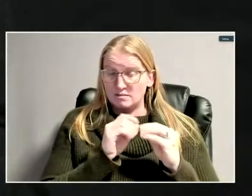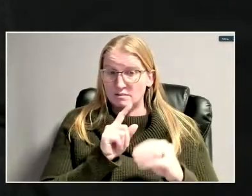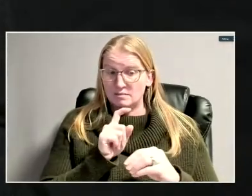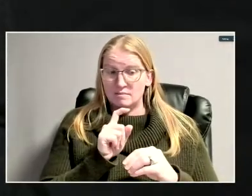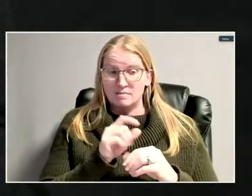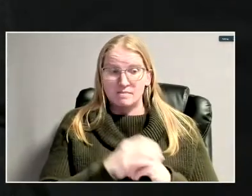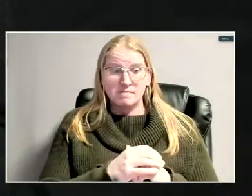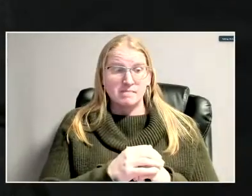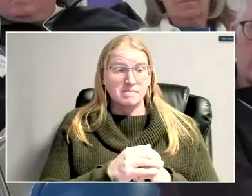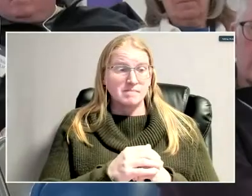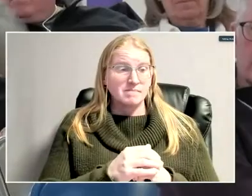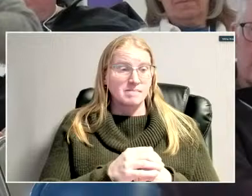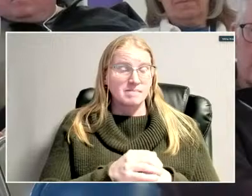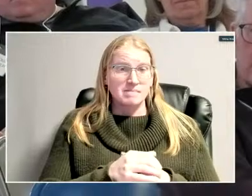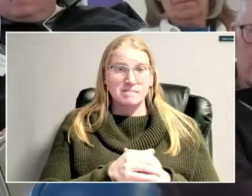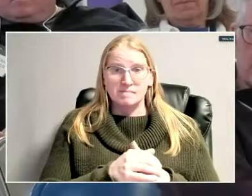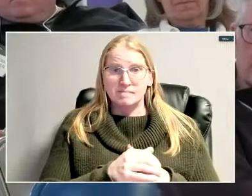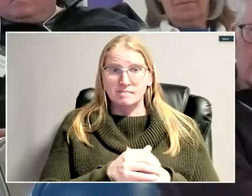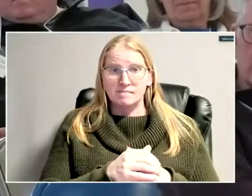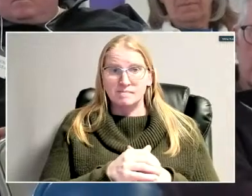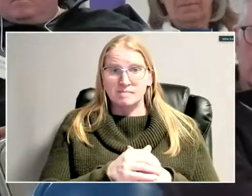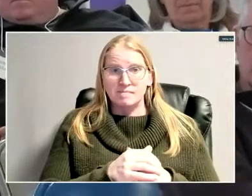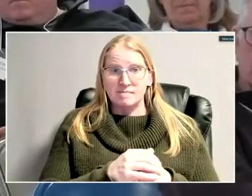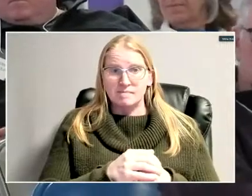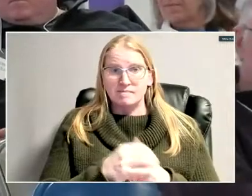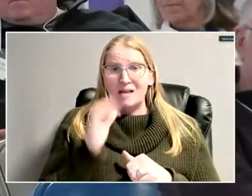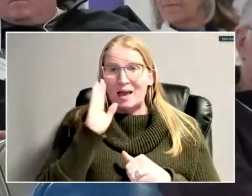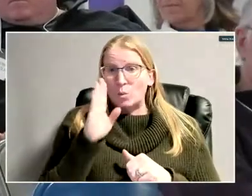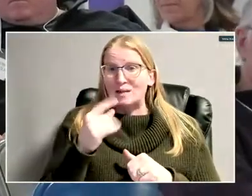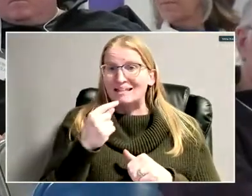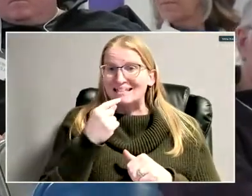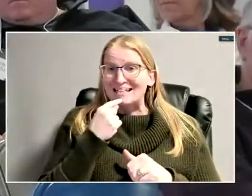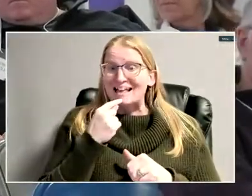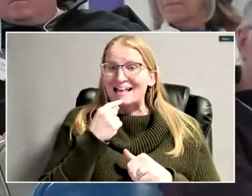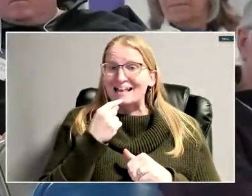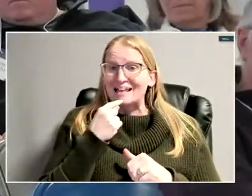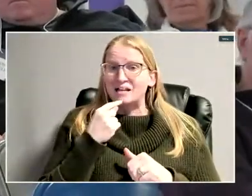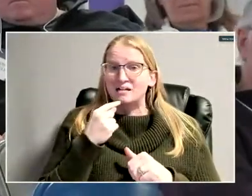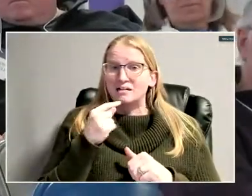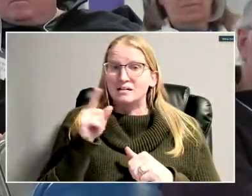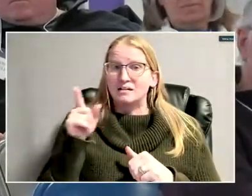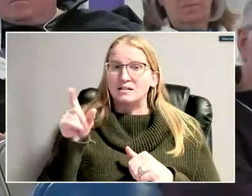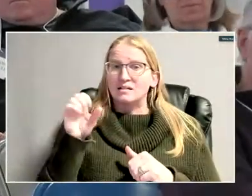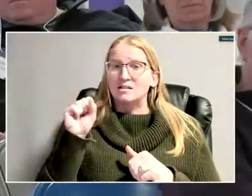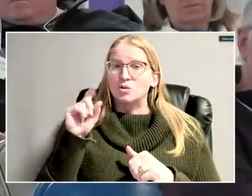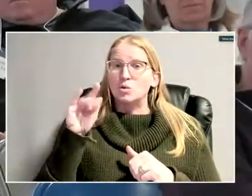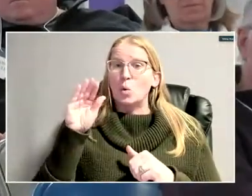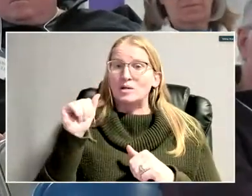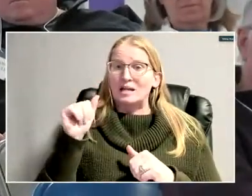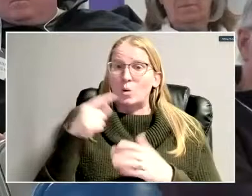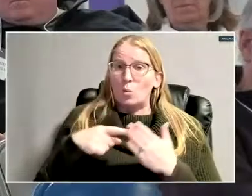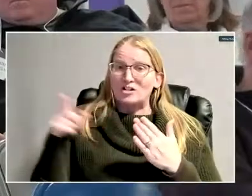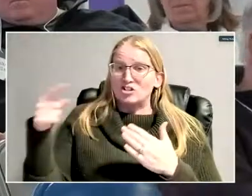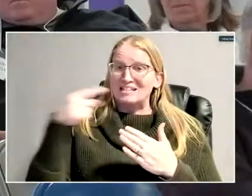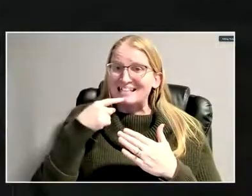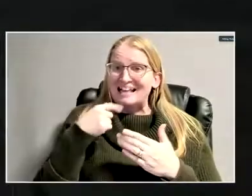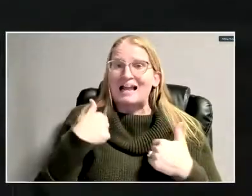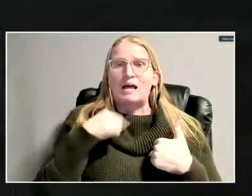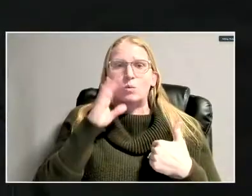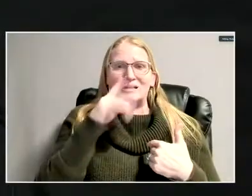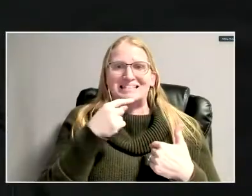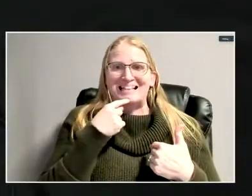amendment I will um say that Sonia's what Sonia said is what I would